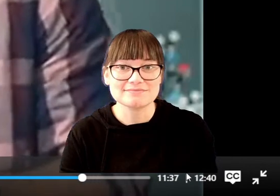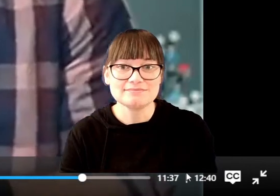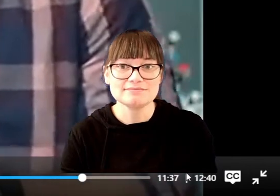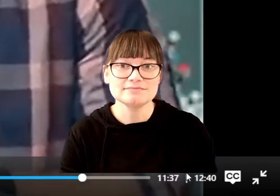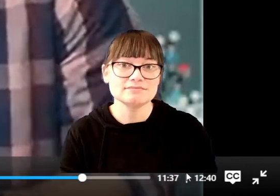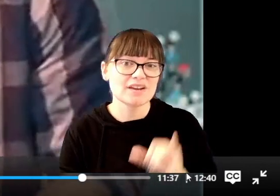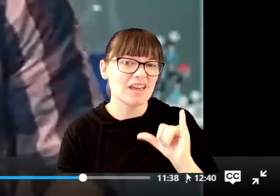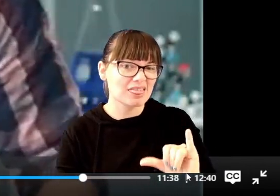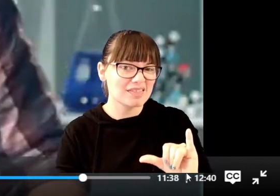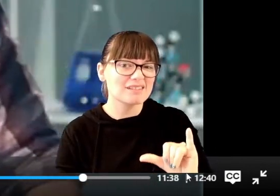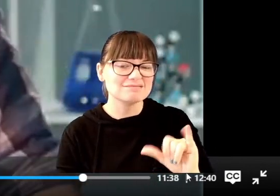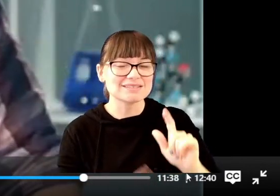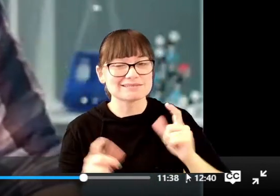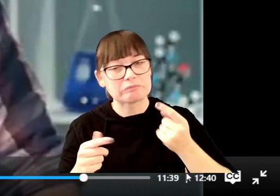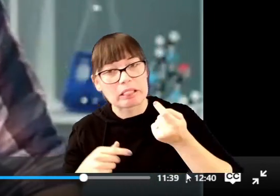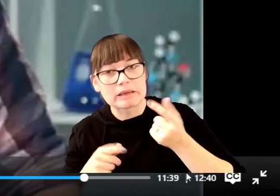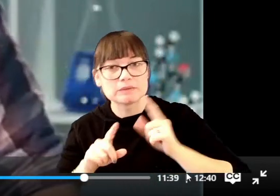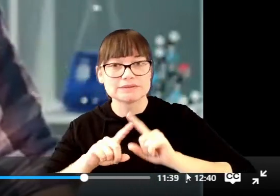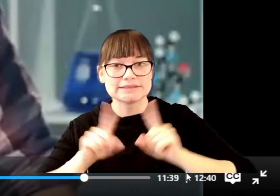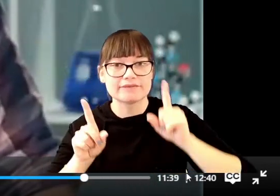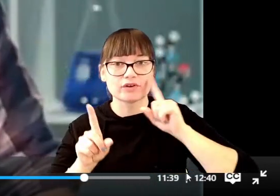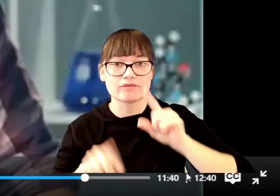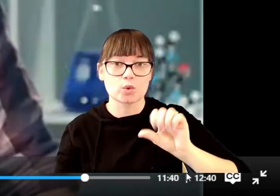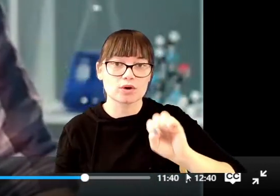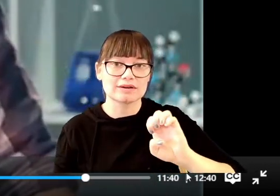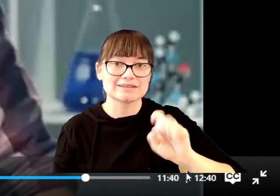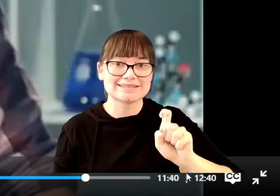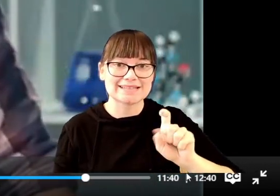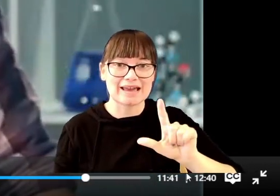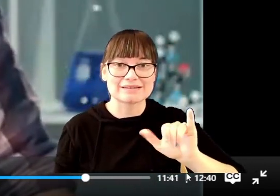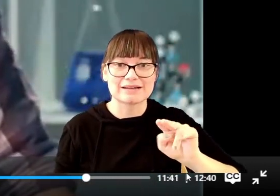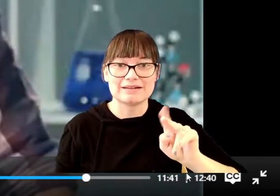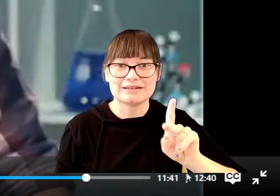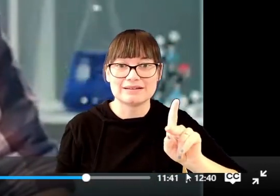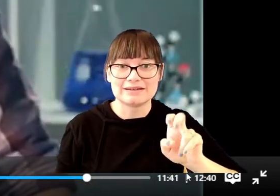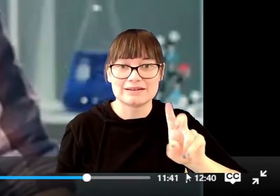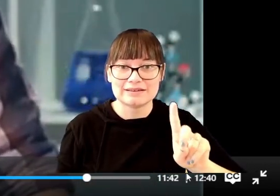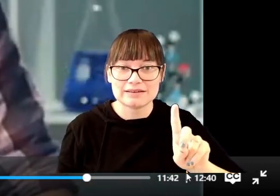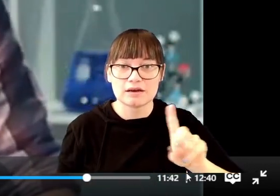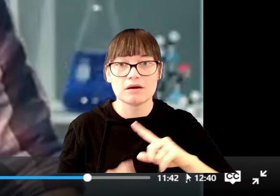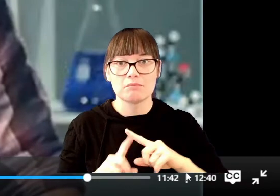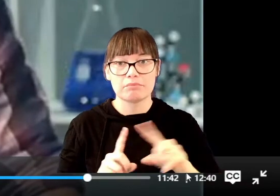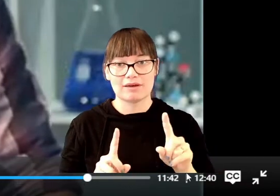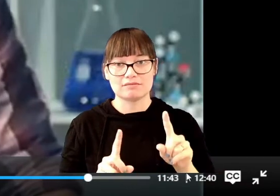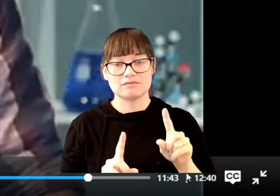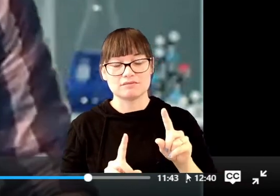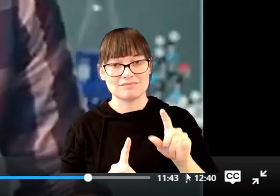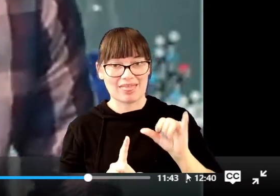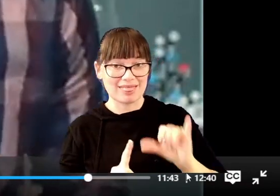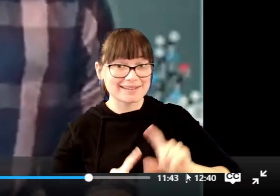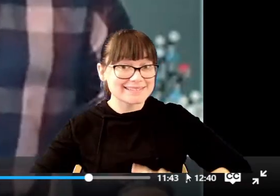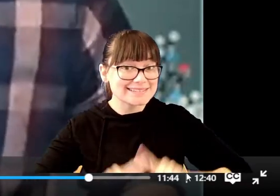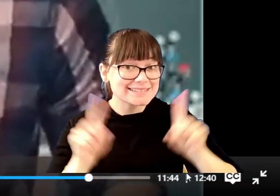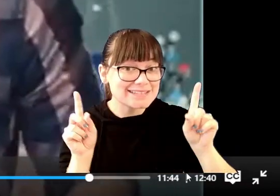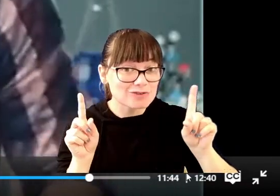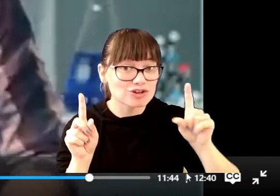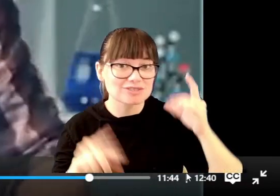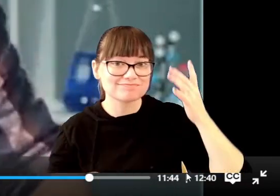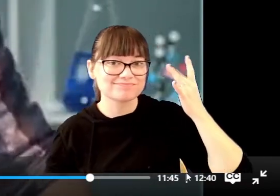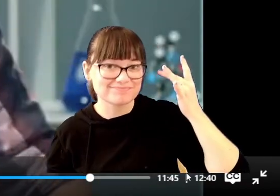pattern is a little bit different for sex-linked, but it's different because of